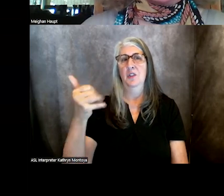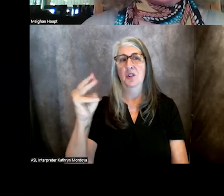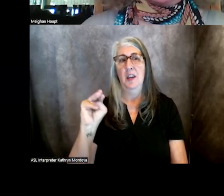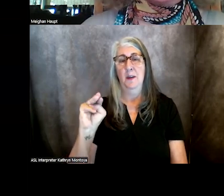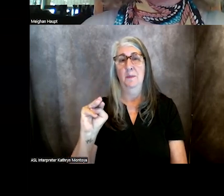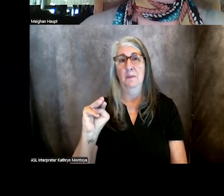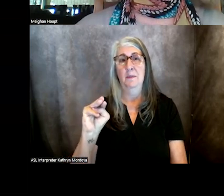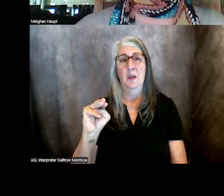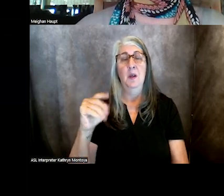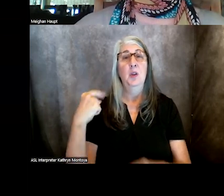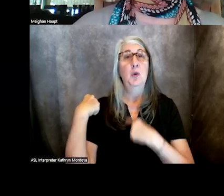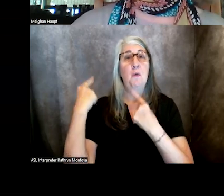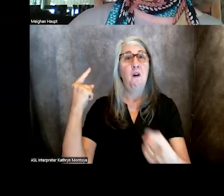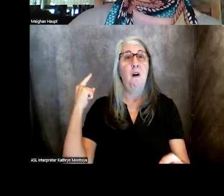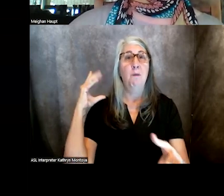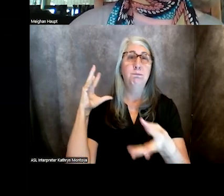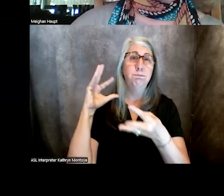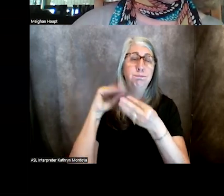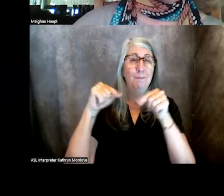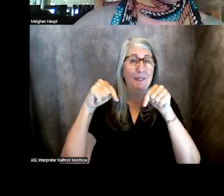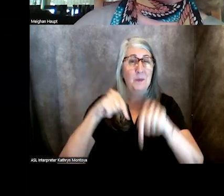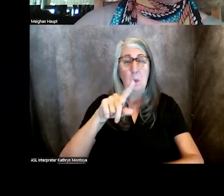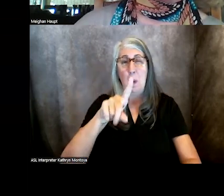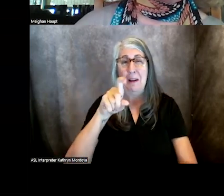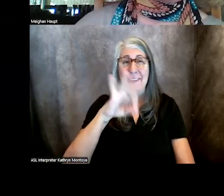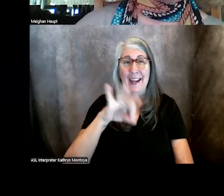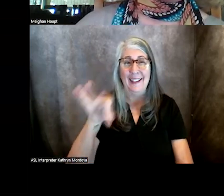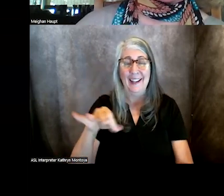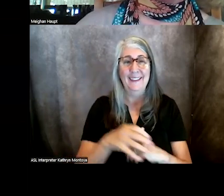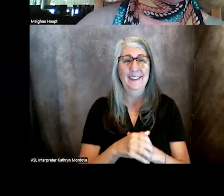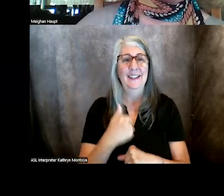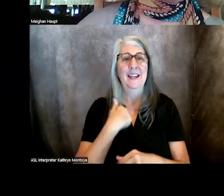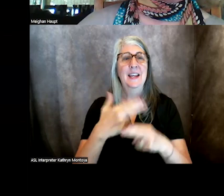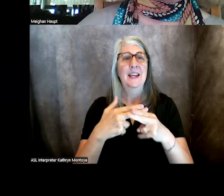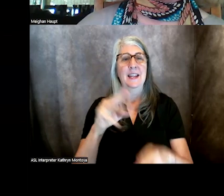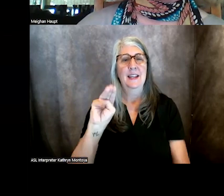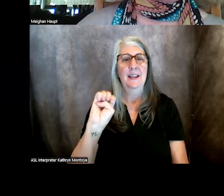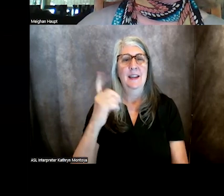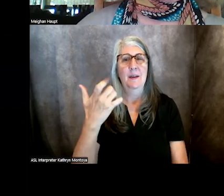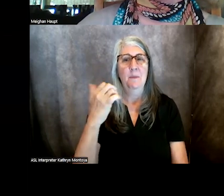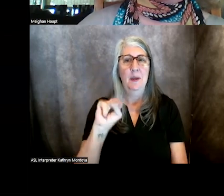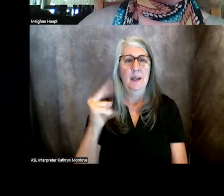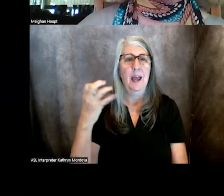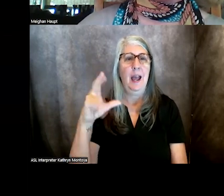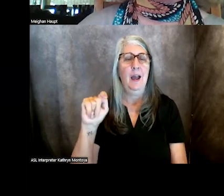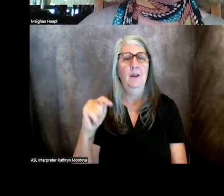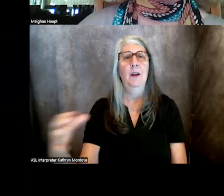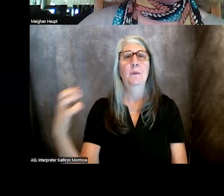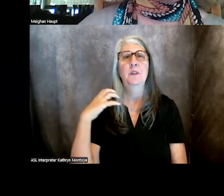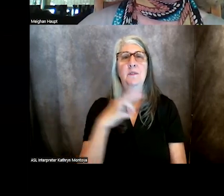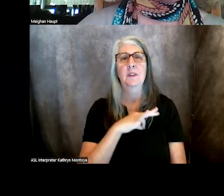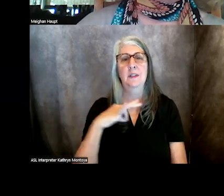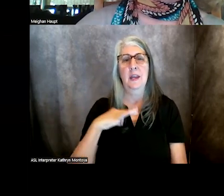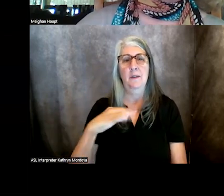199th episode. And my name is Megan Haupt. I'm Chief of Staff with the National Association of State Mental Health